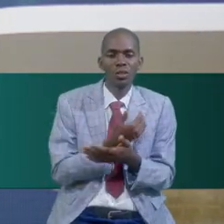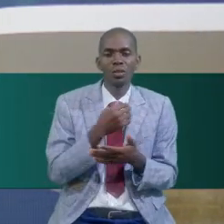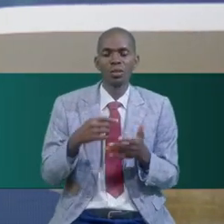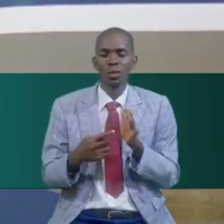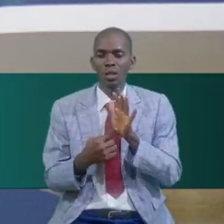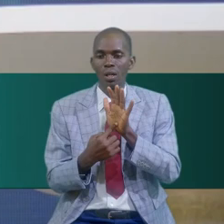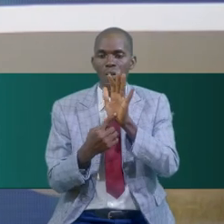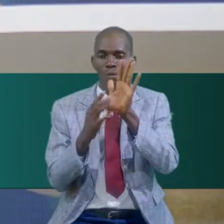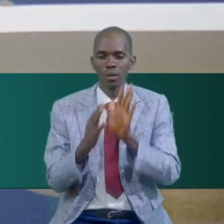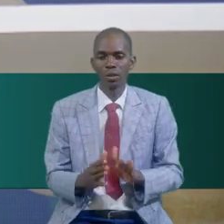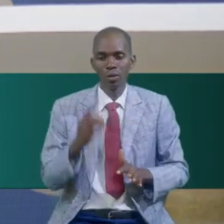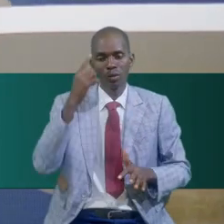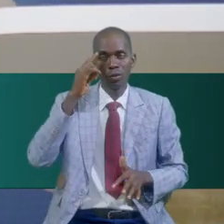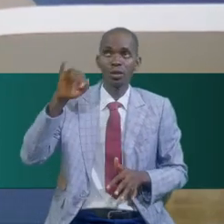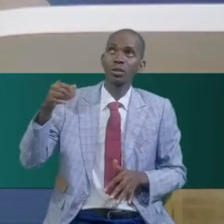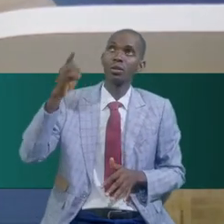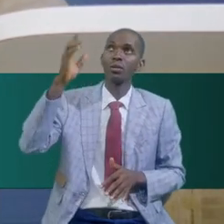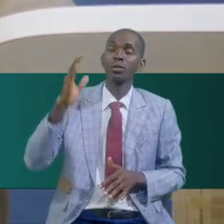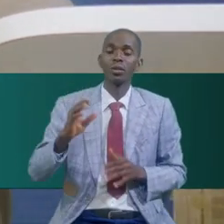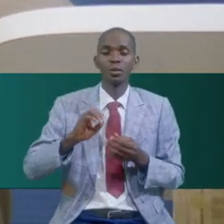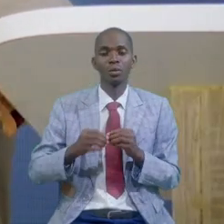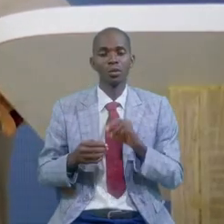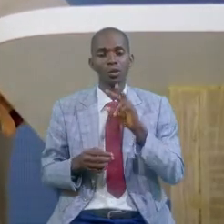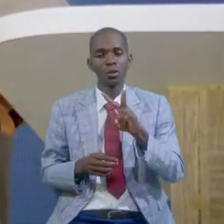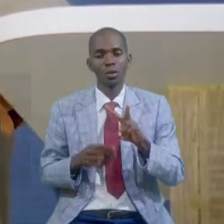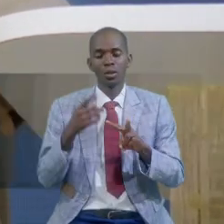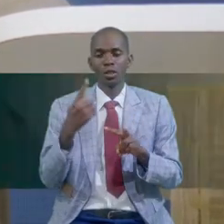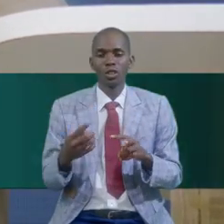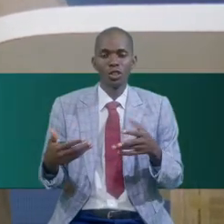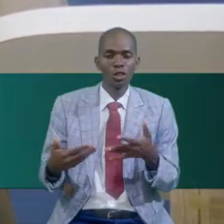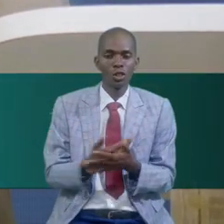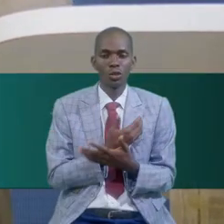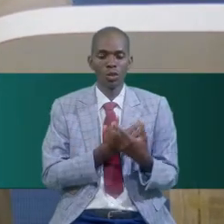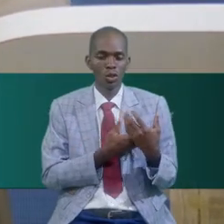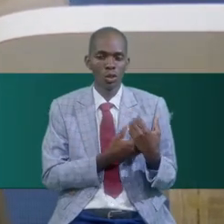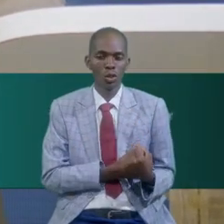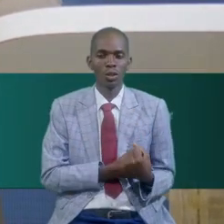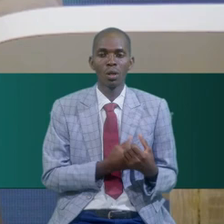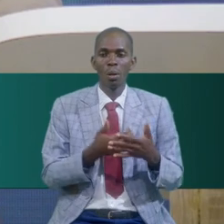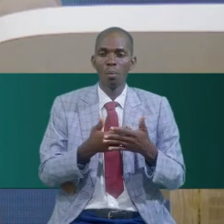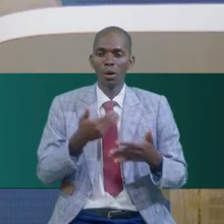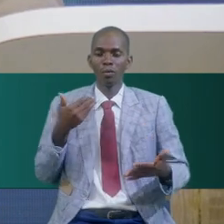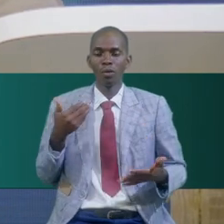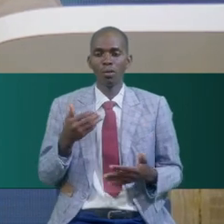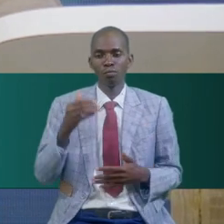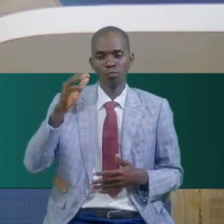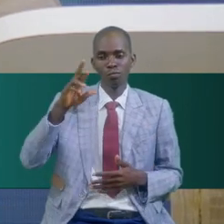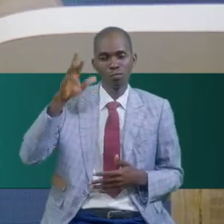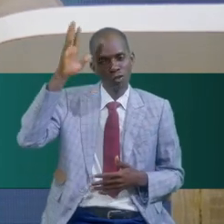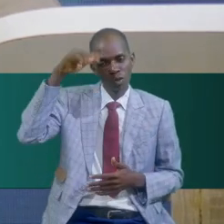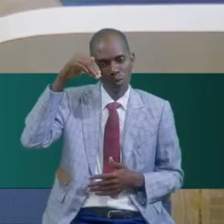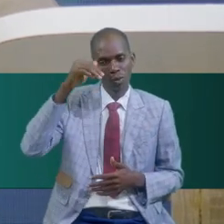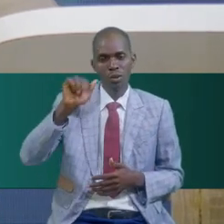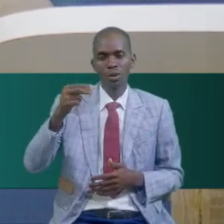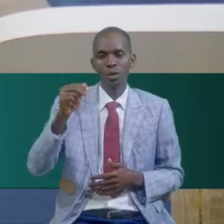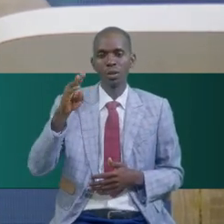Jehovah. Number two, the new courage before reprobate Ahab